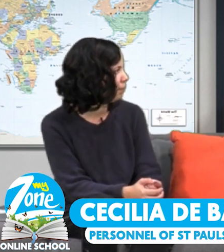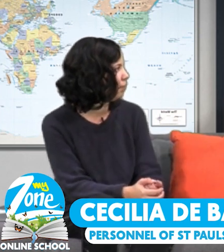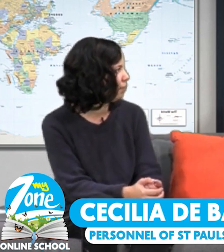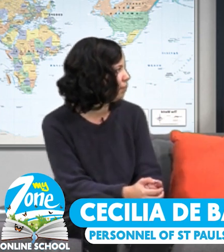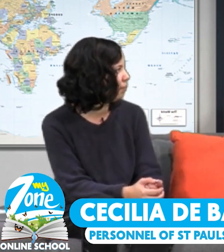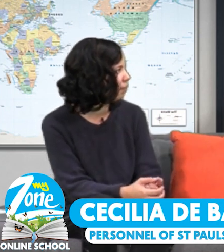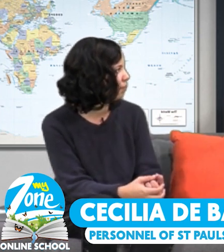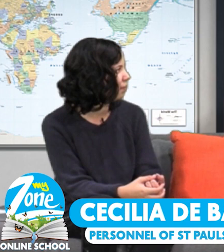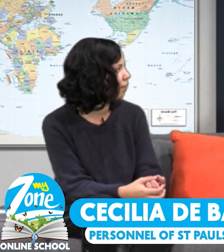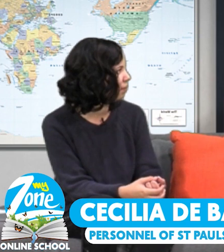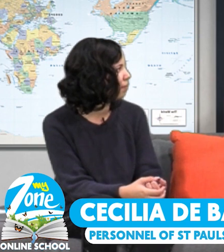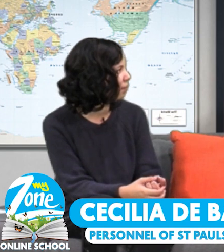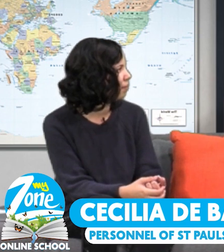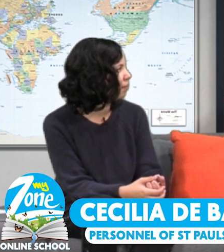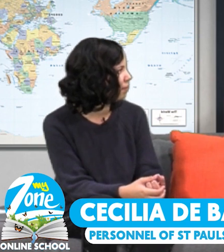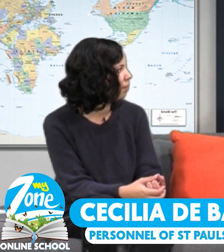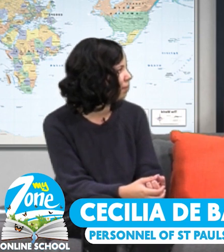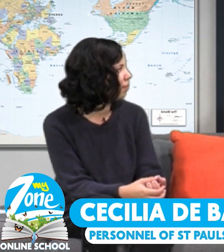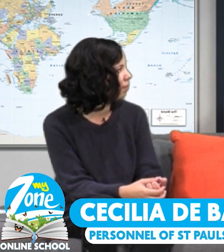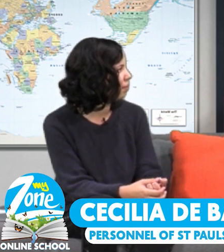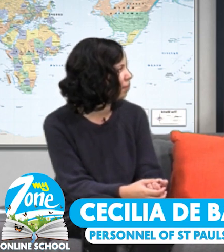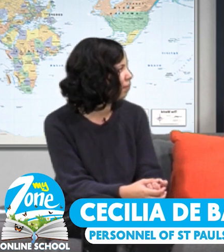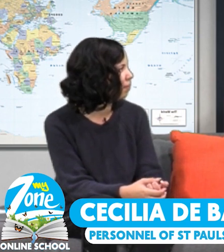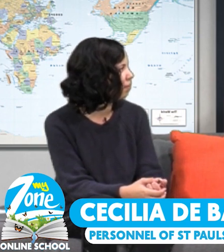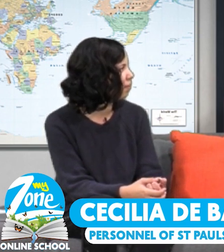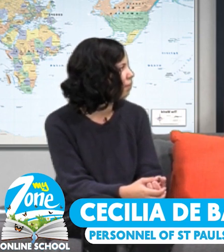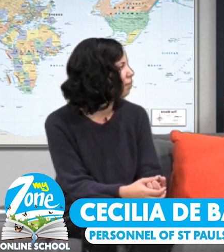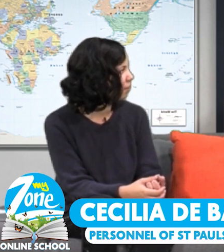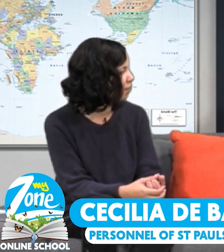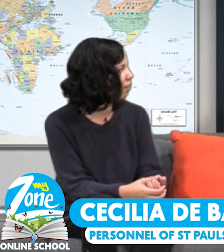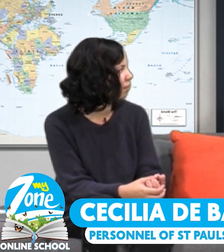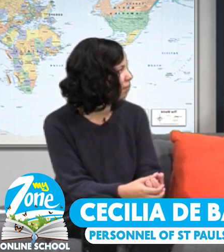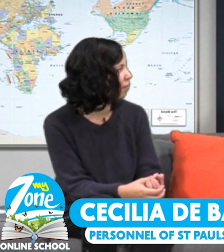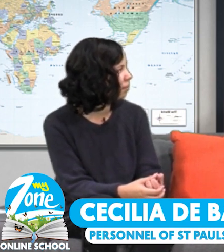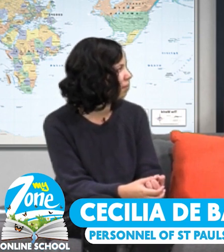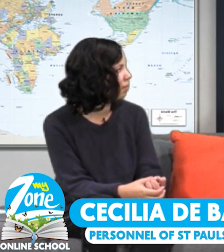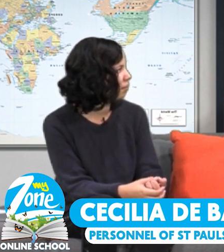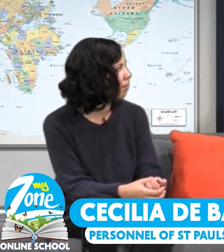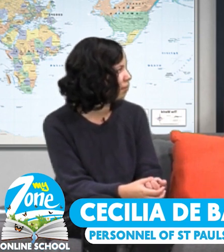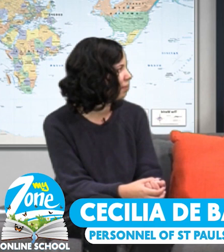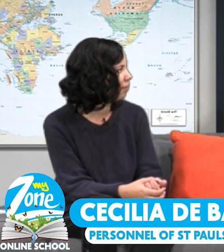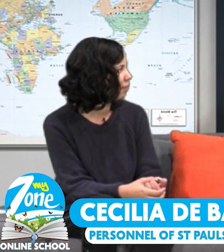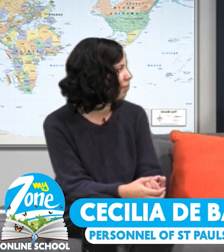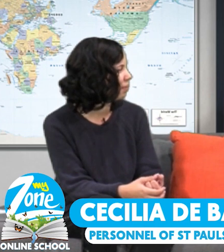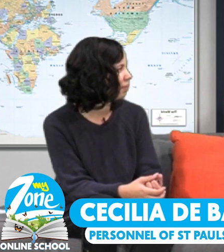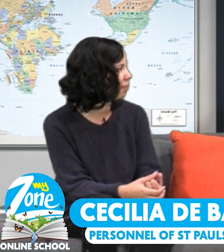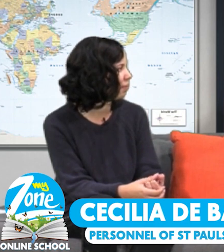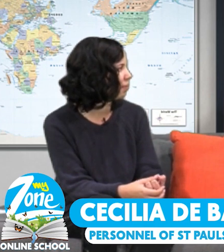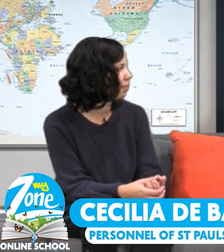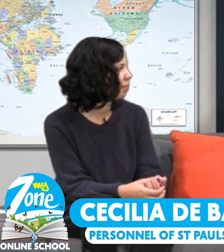privileged, stressful as well, I must say, but really privileged. And you just hope that the children get something out of it, that it's not